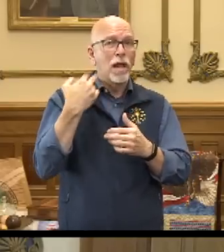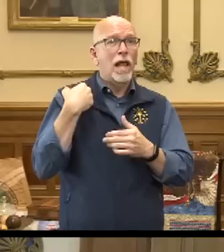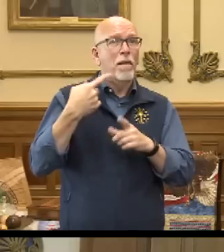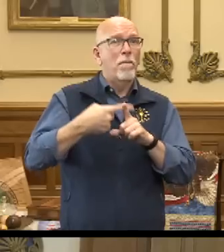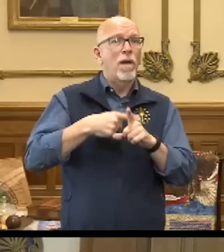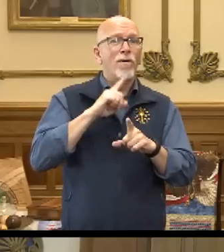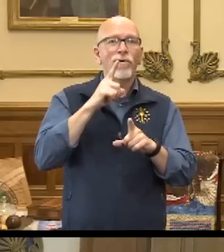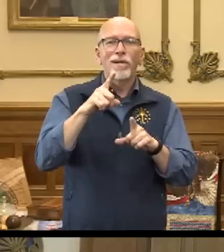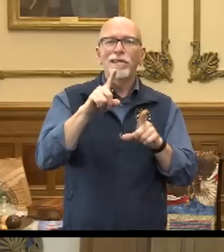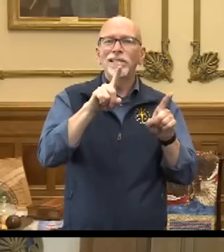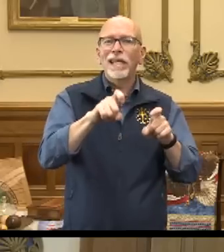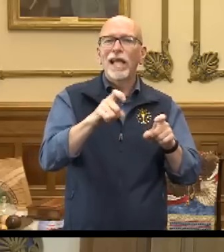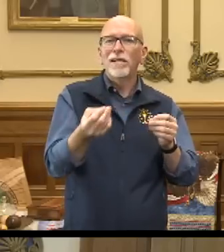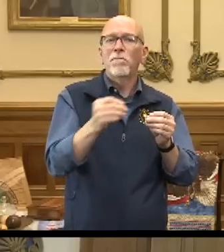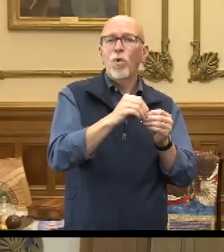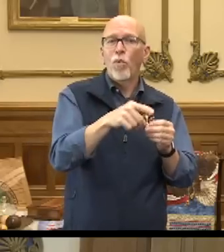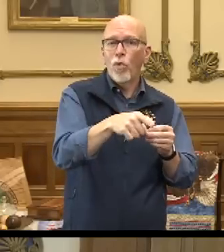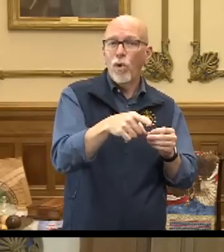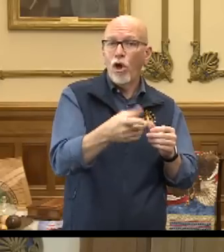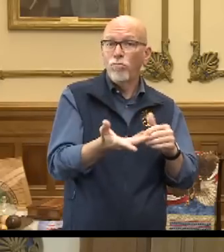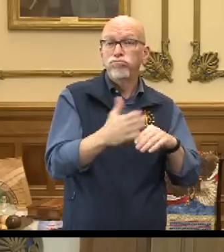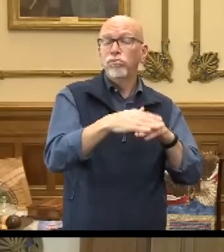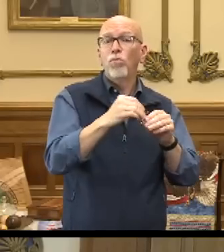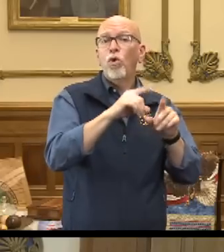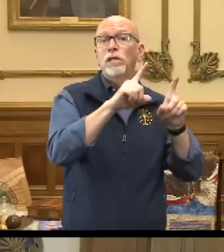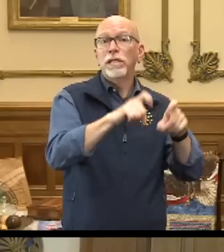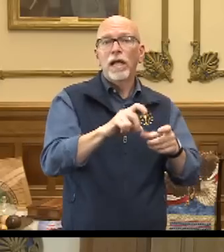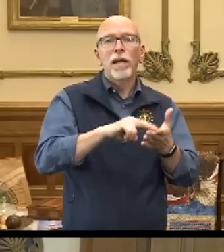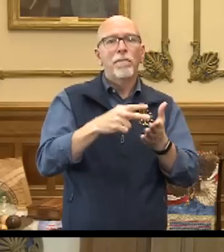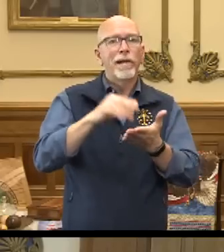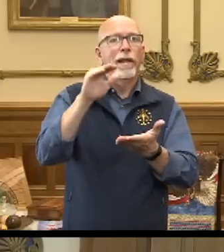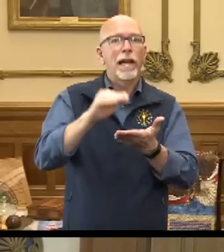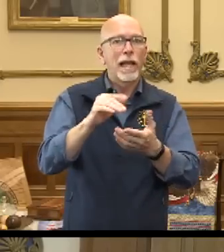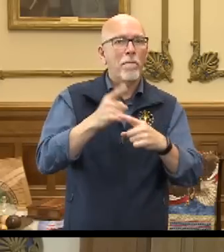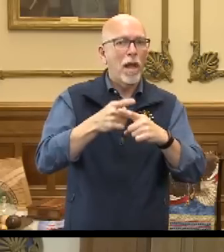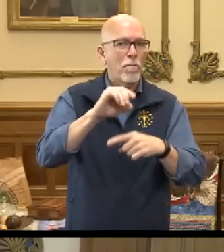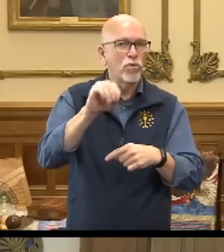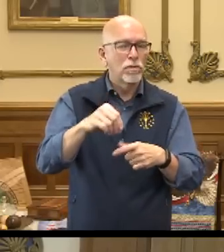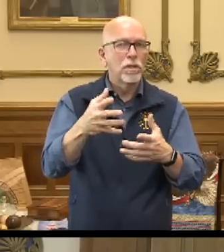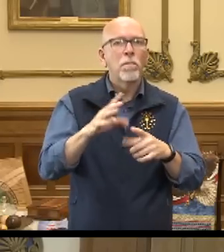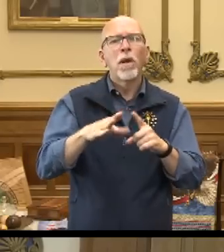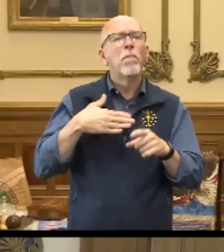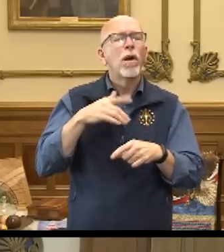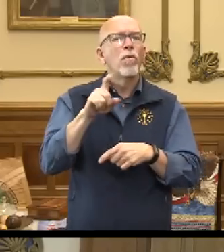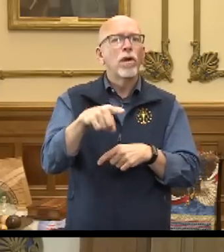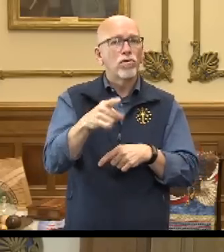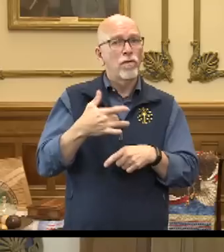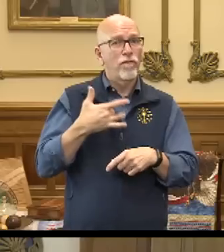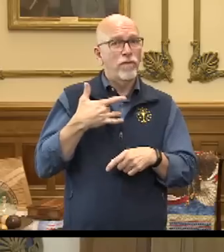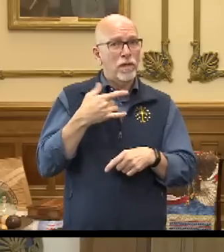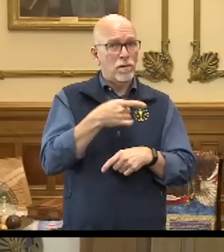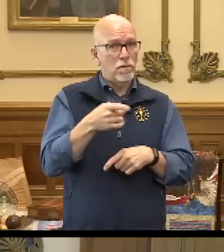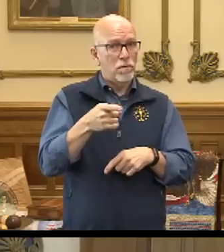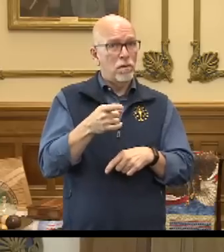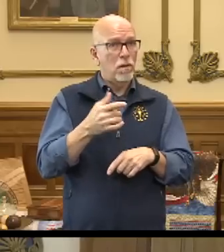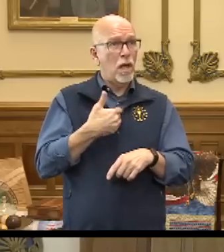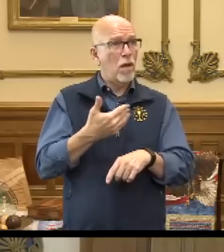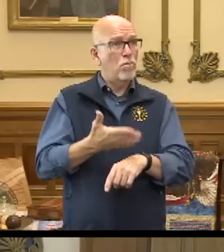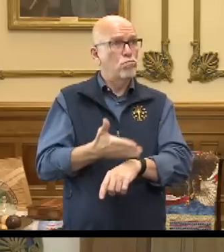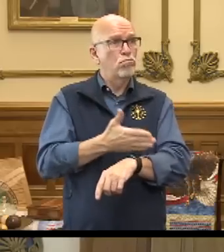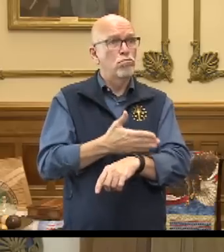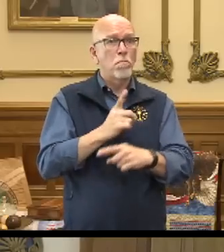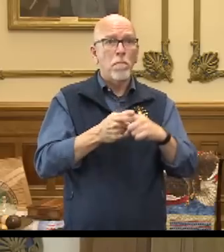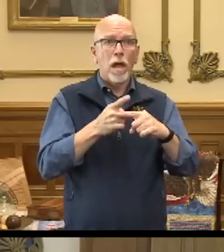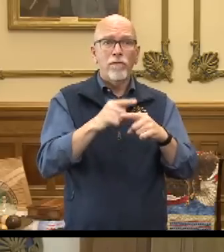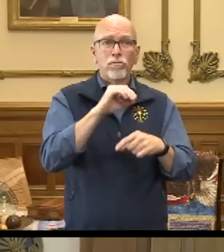on the testing side, with big increases in testing and decreases in positivity. My question is whether you feel those gains in the